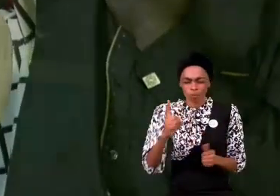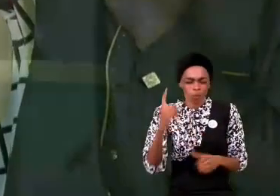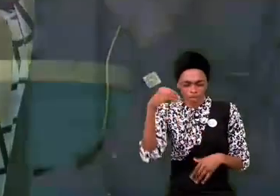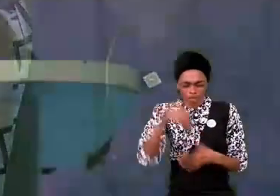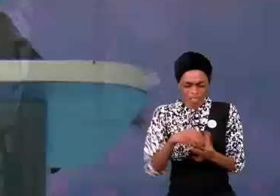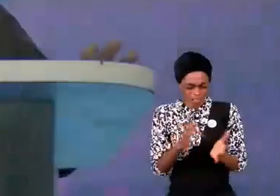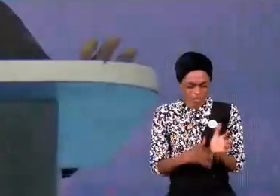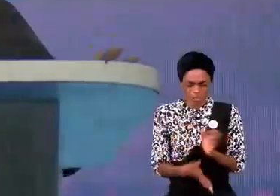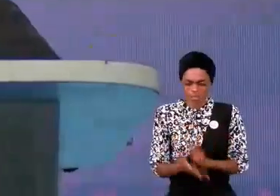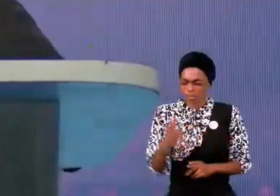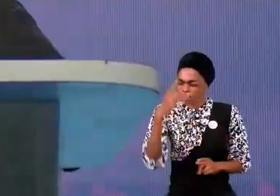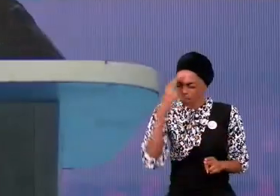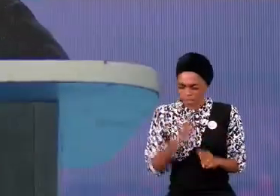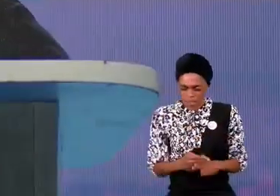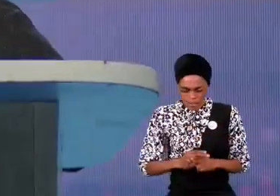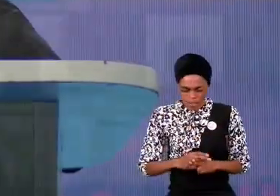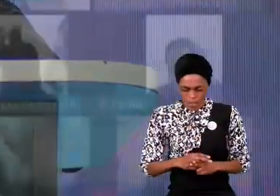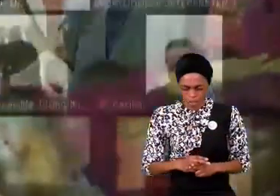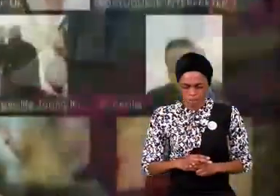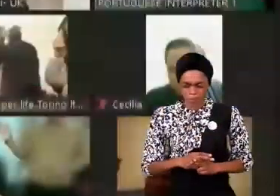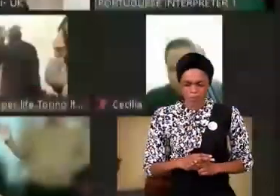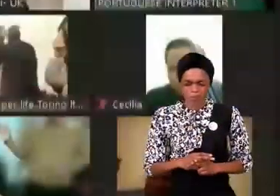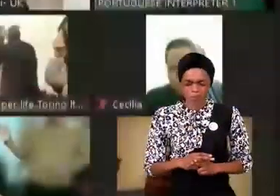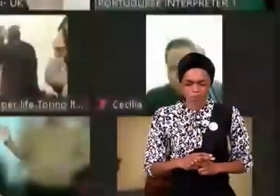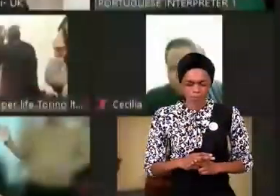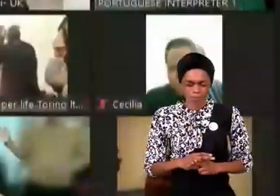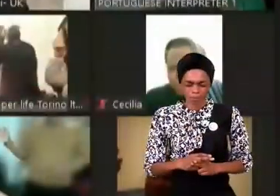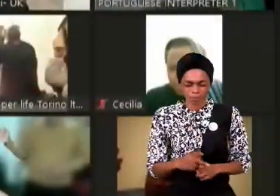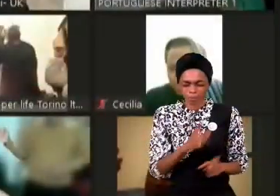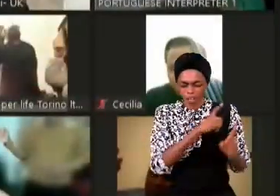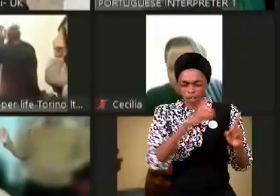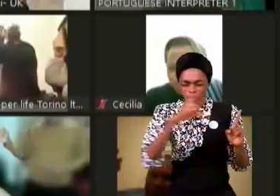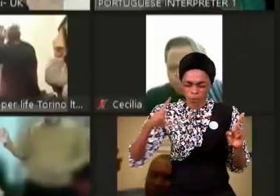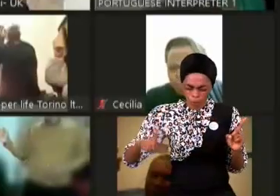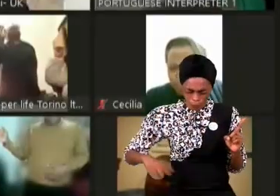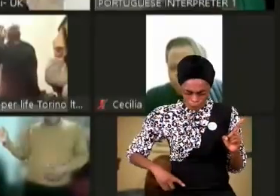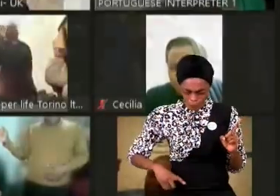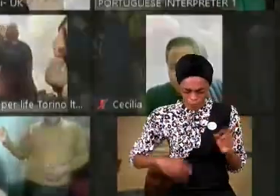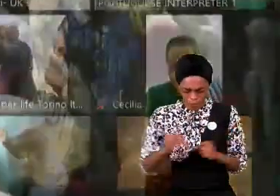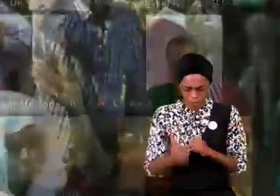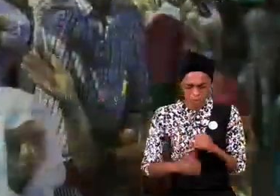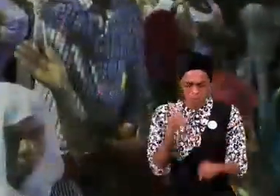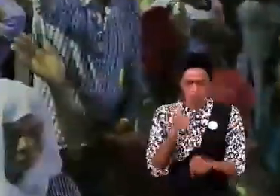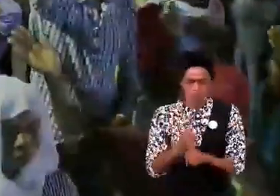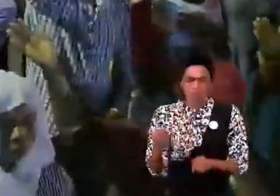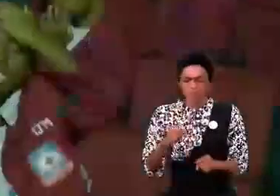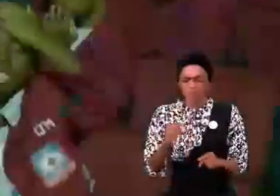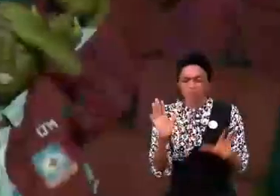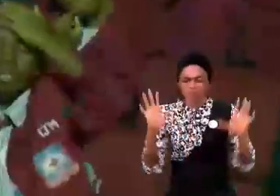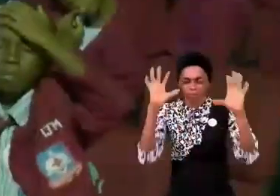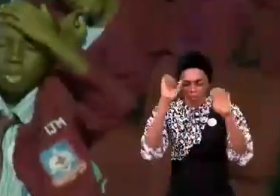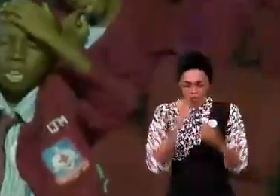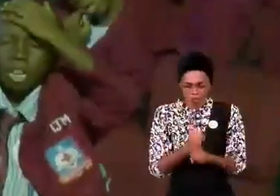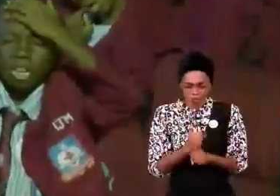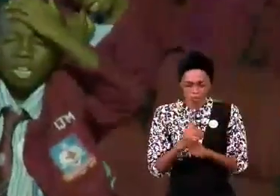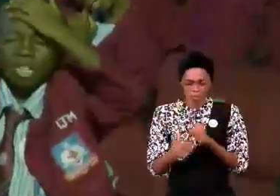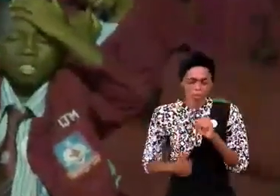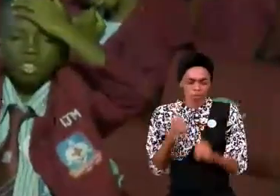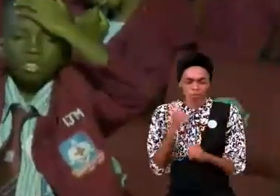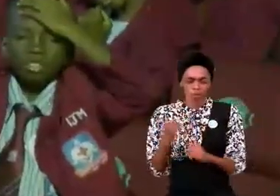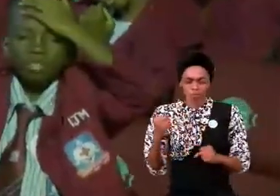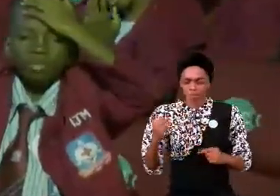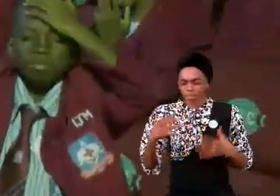Lord, confirm the miracle. Confirm the healing. Confirm the deliverance